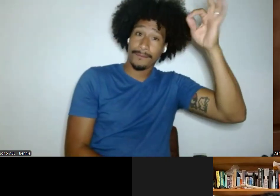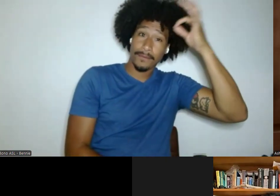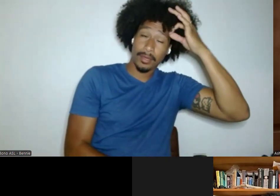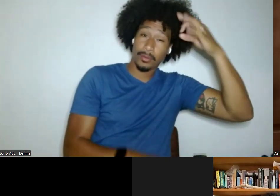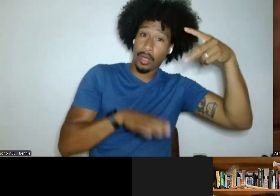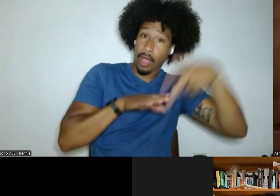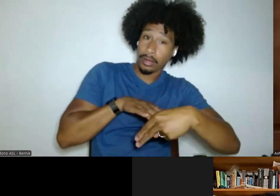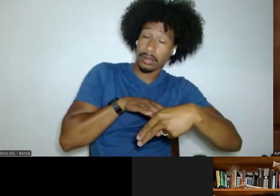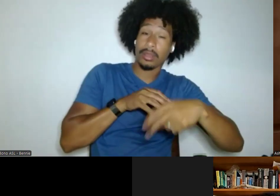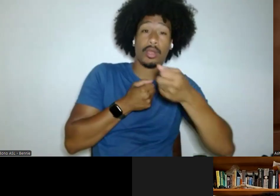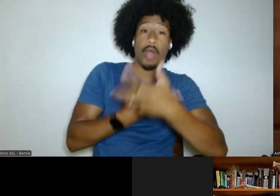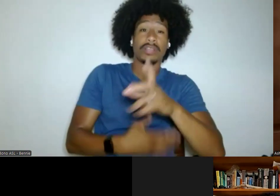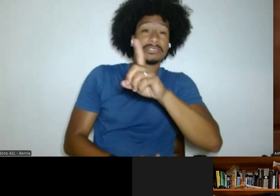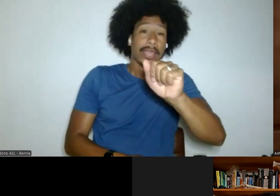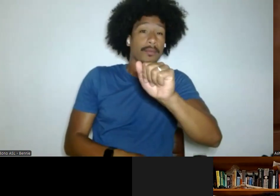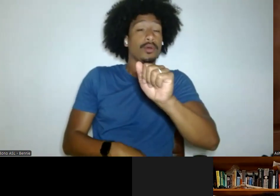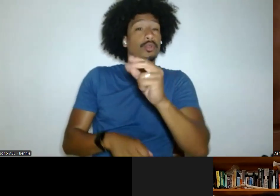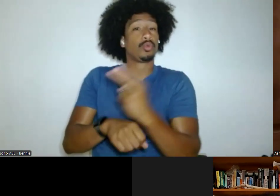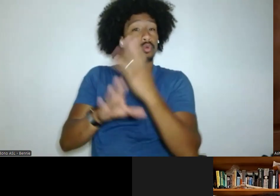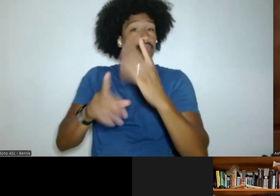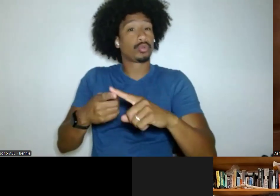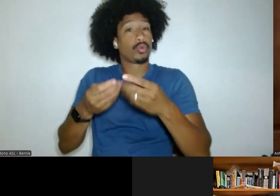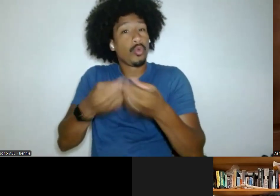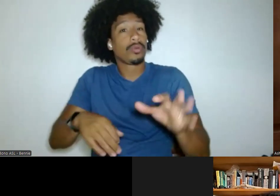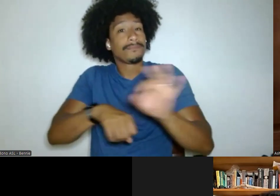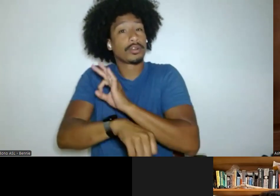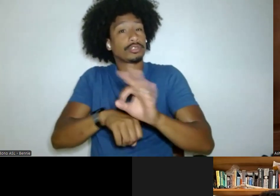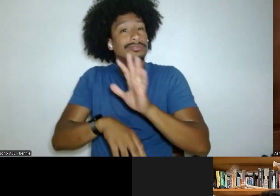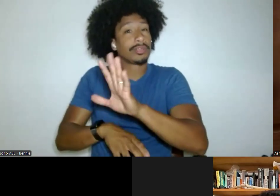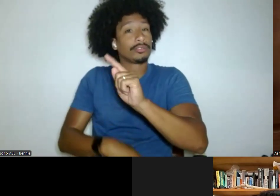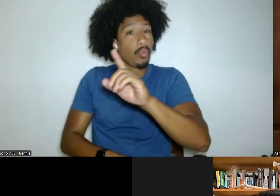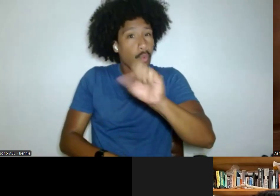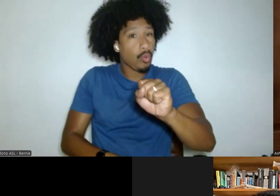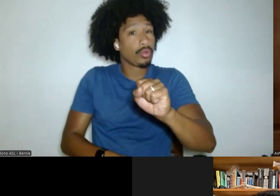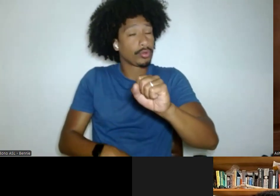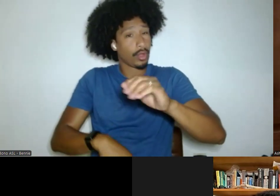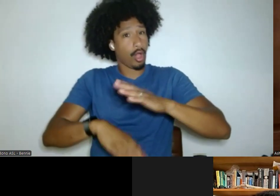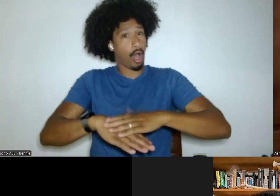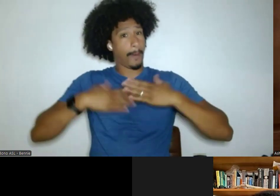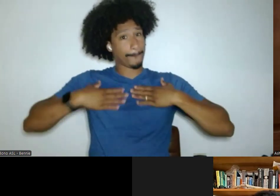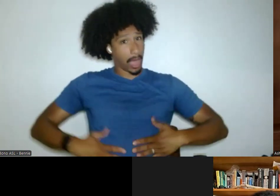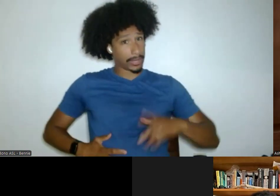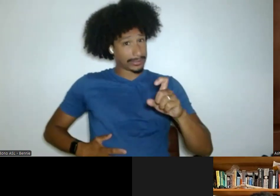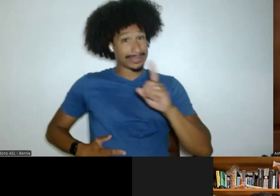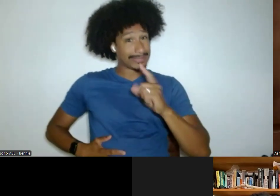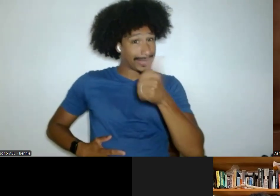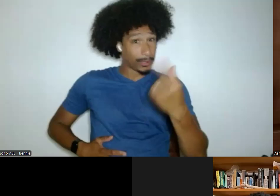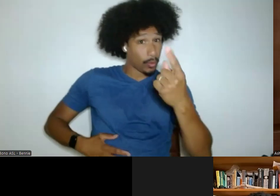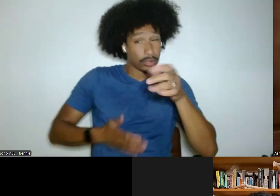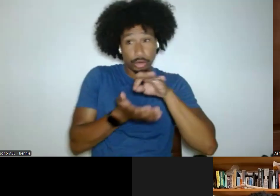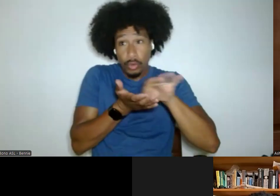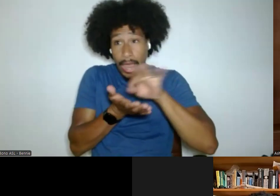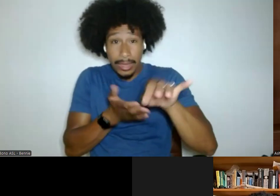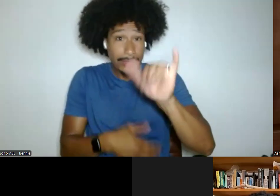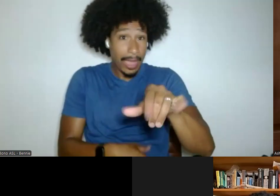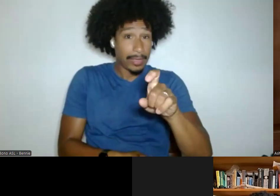disabled users to lose function of tools placed on their bodies? Is anyone tracking that? I mean, Center